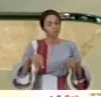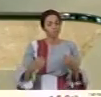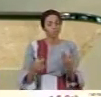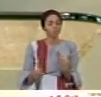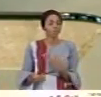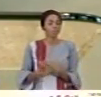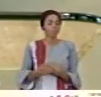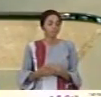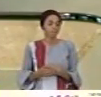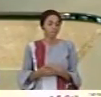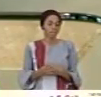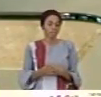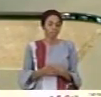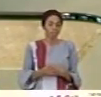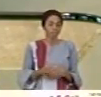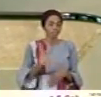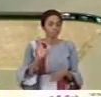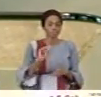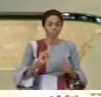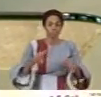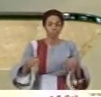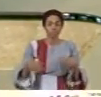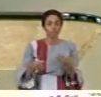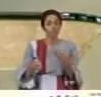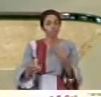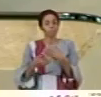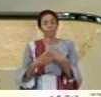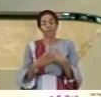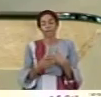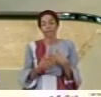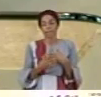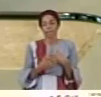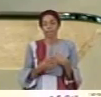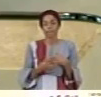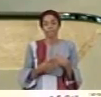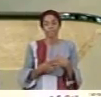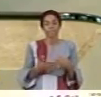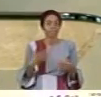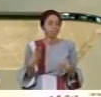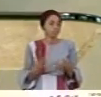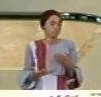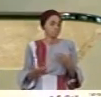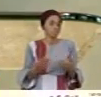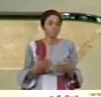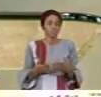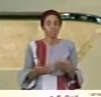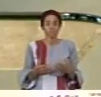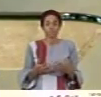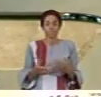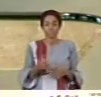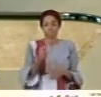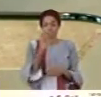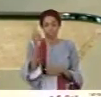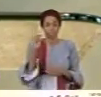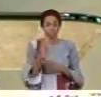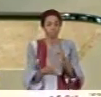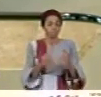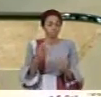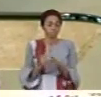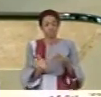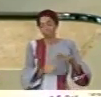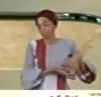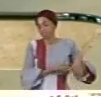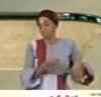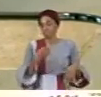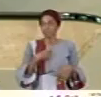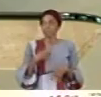No turning back, no turning back. No world behind me,